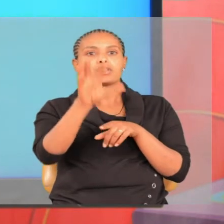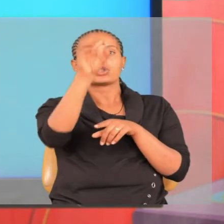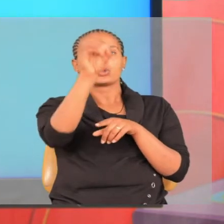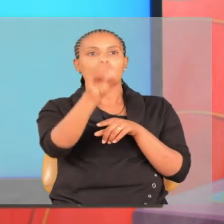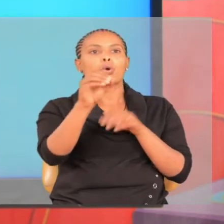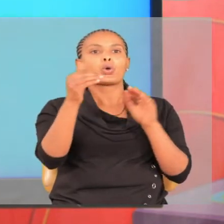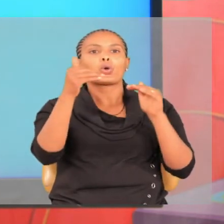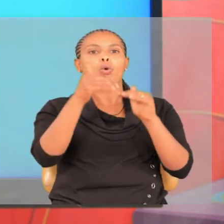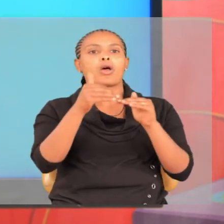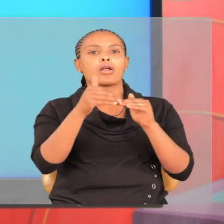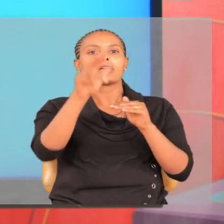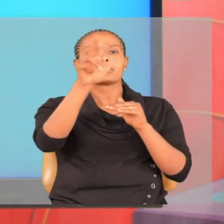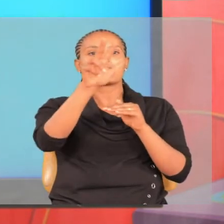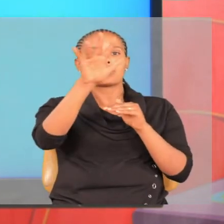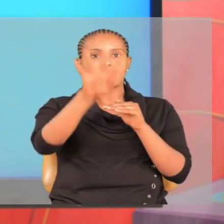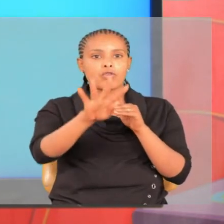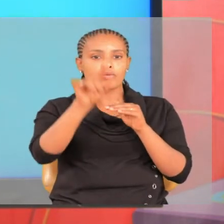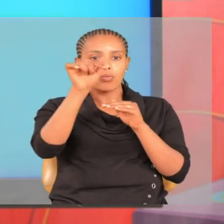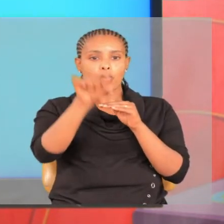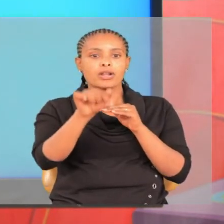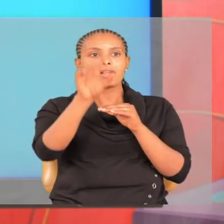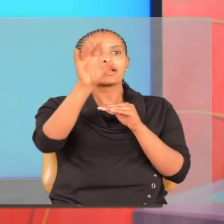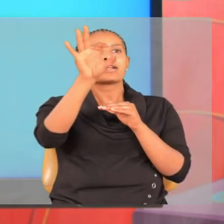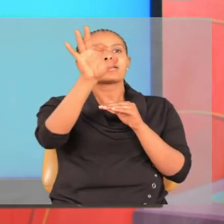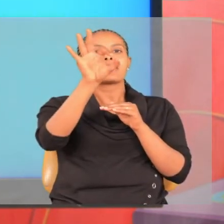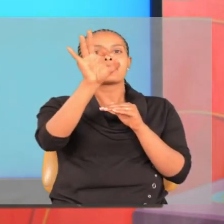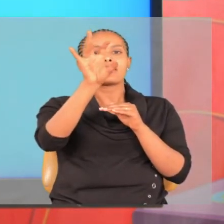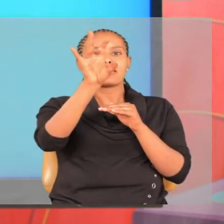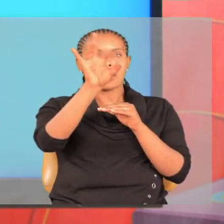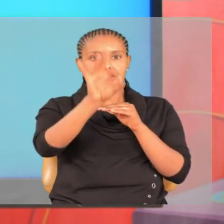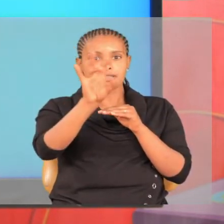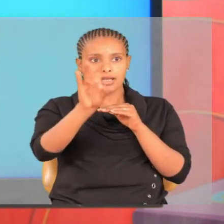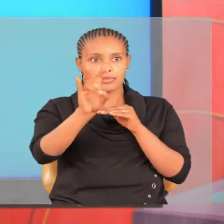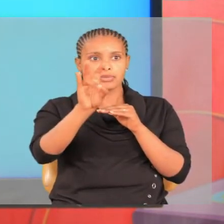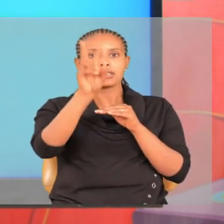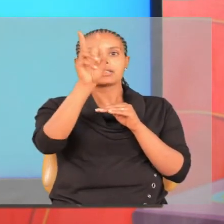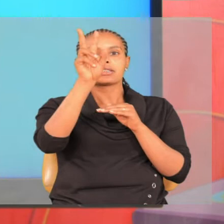35.50 equal 34.97 times 100 is